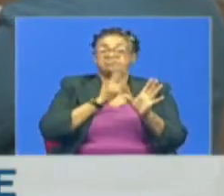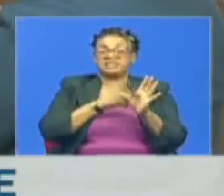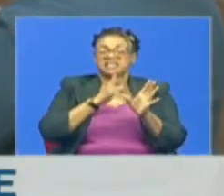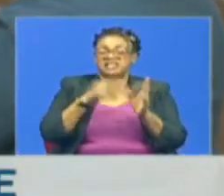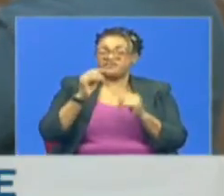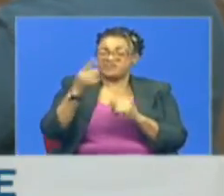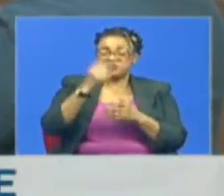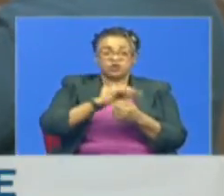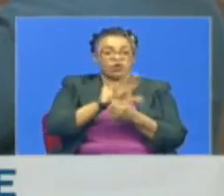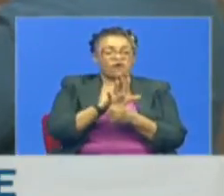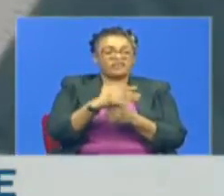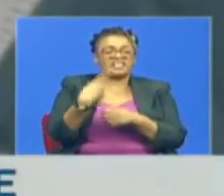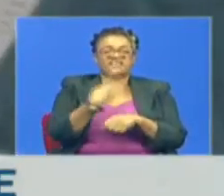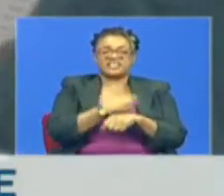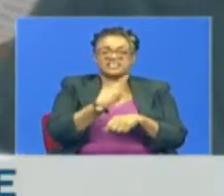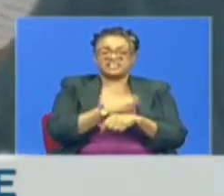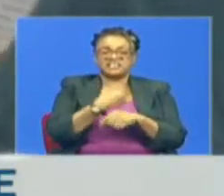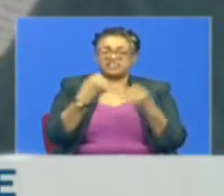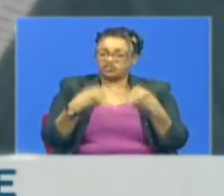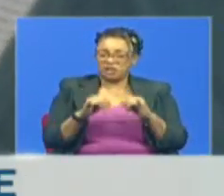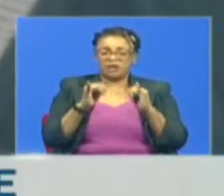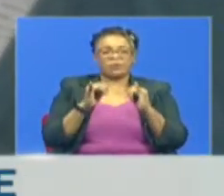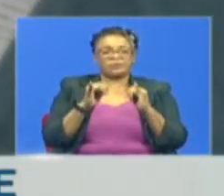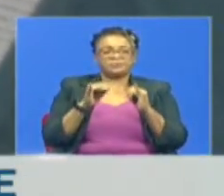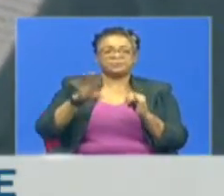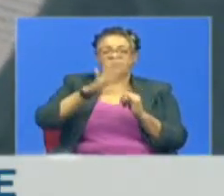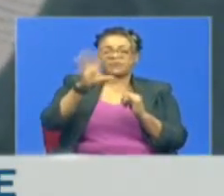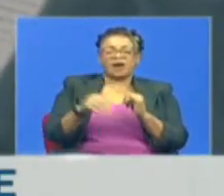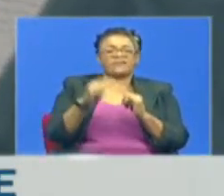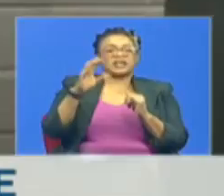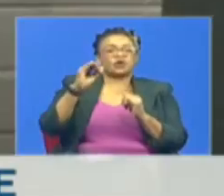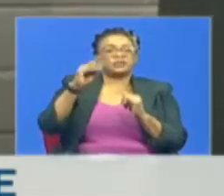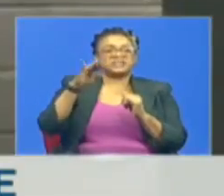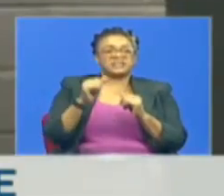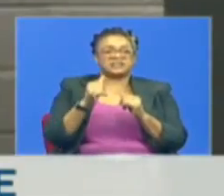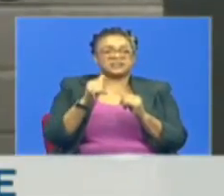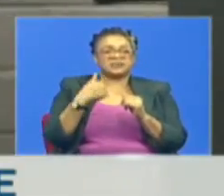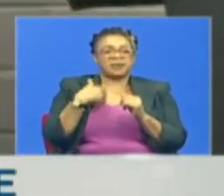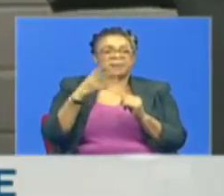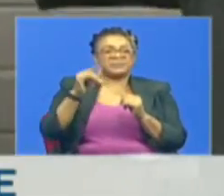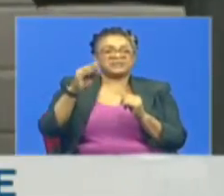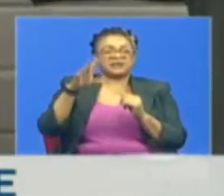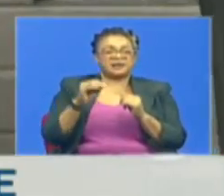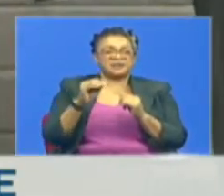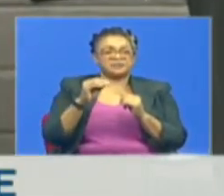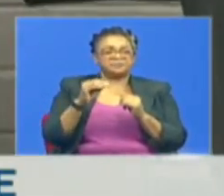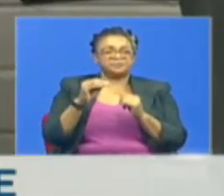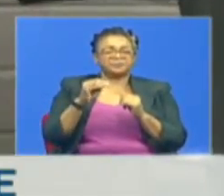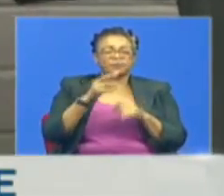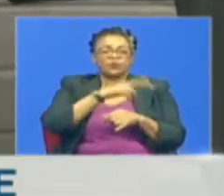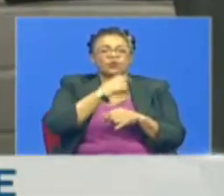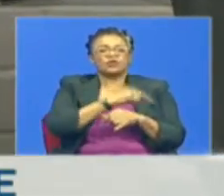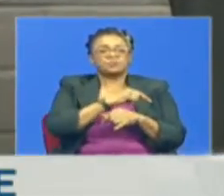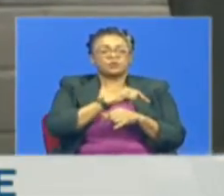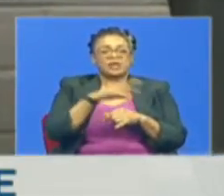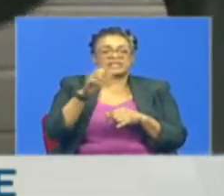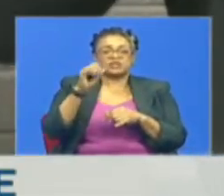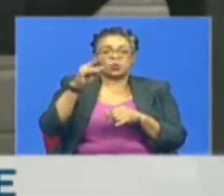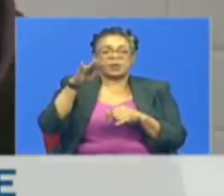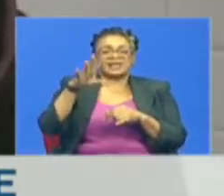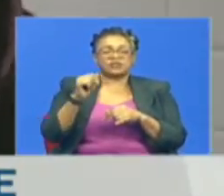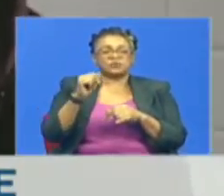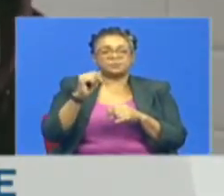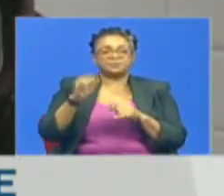COVID-19 vaccine trial on the African continent at the Chris Hani Baragwanath Hospital in Soweto, South